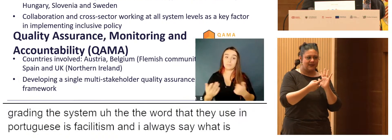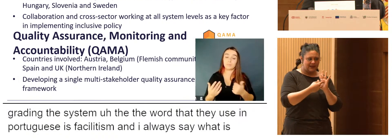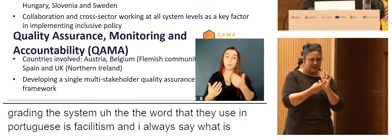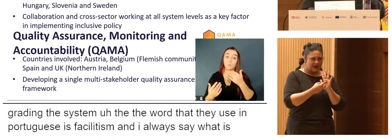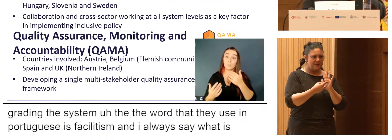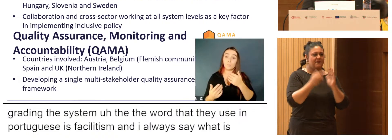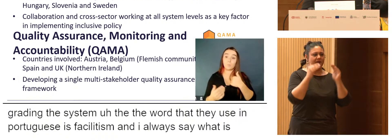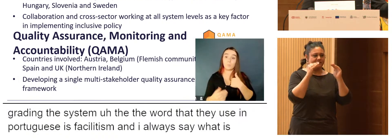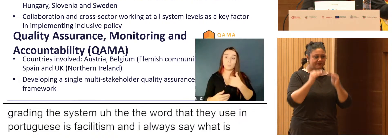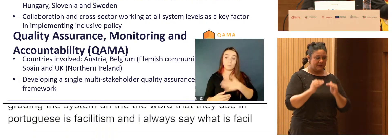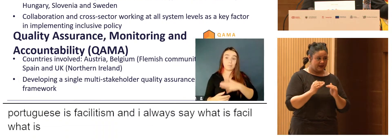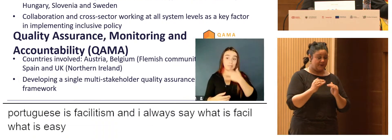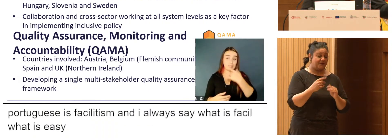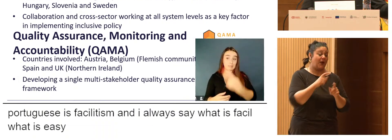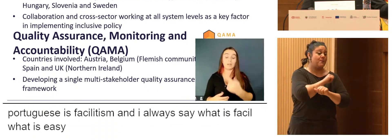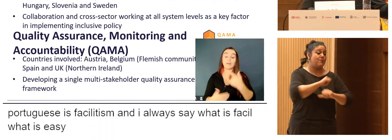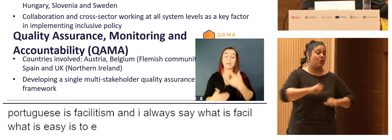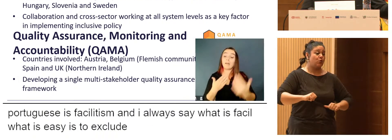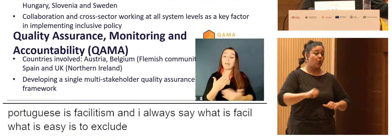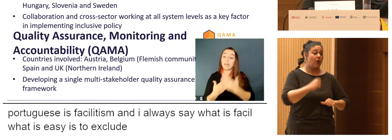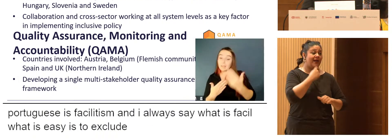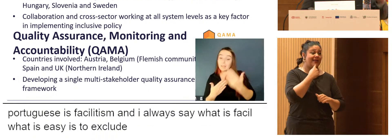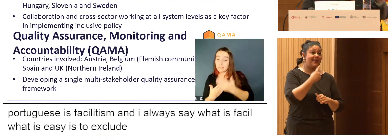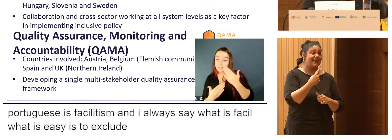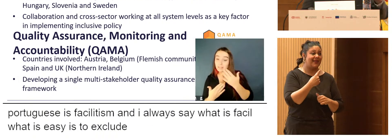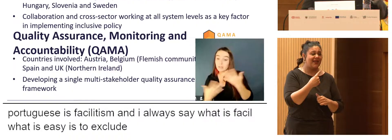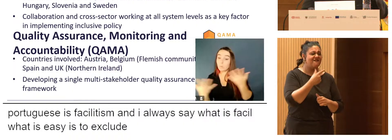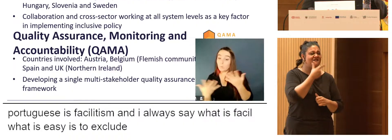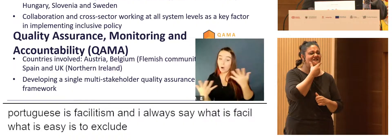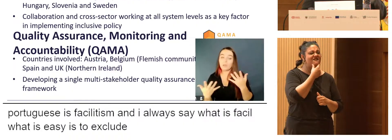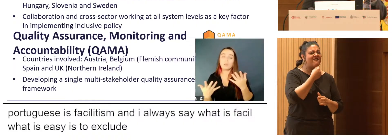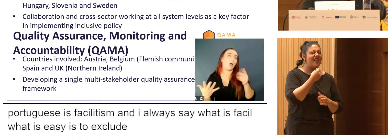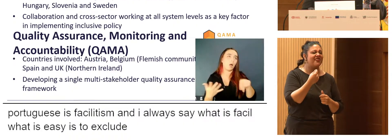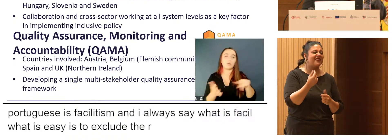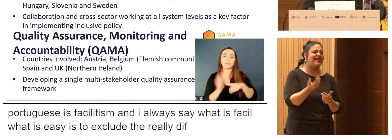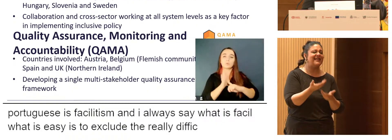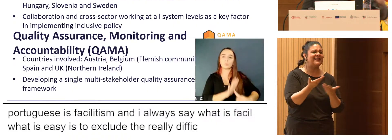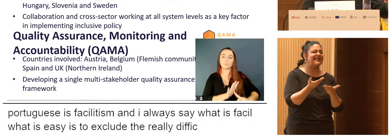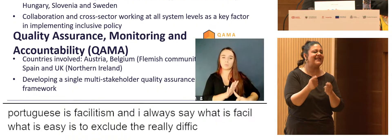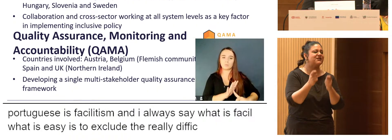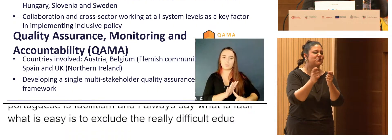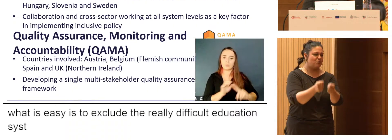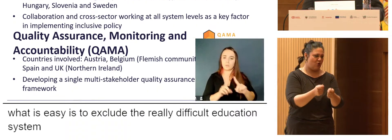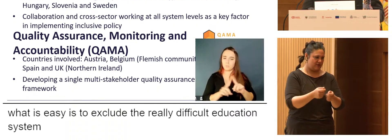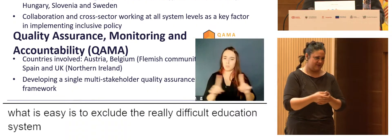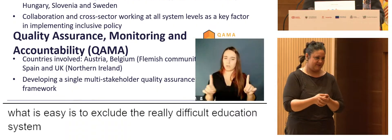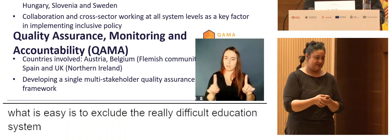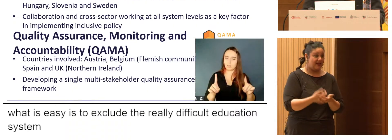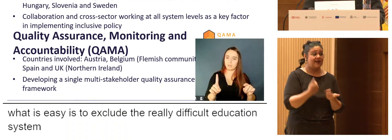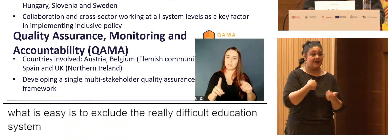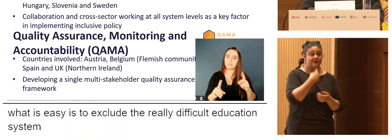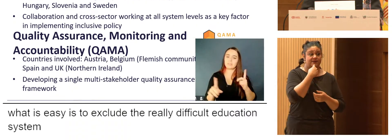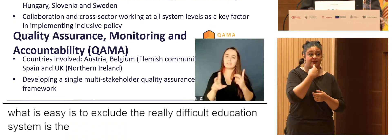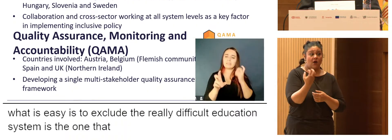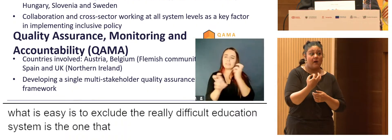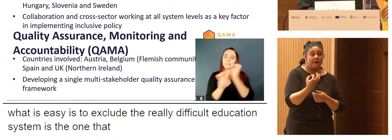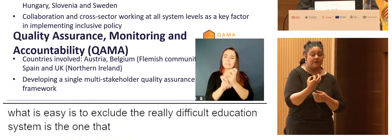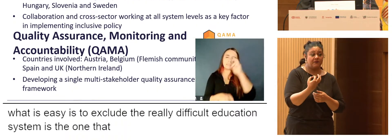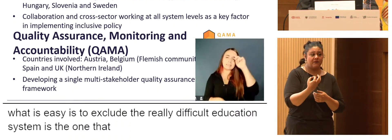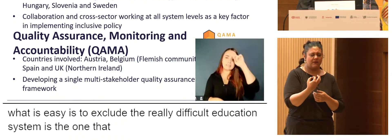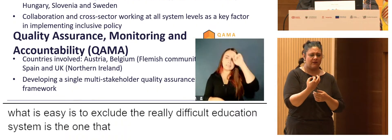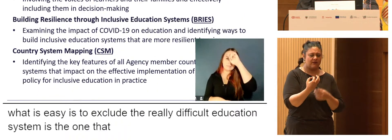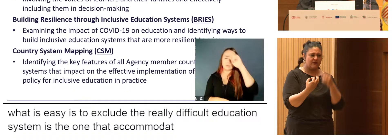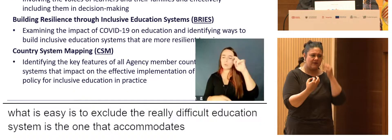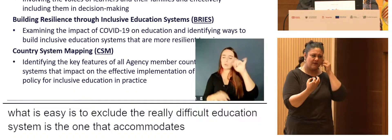what is easy, is to exclude. The really difficult education system is the one that accommodates